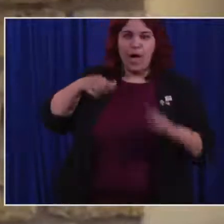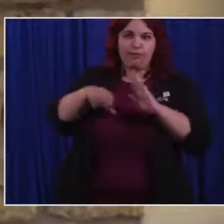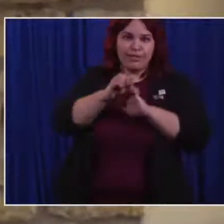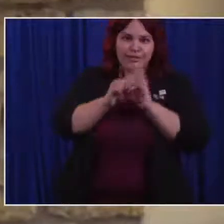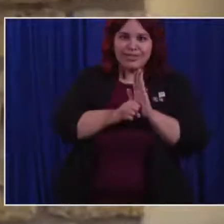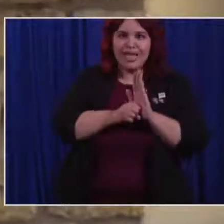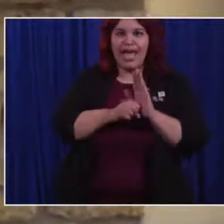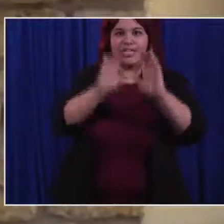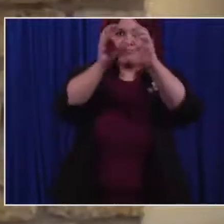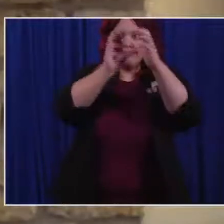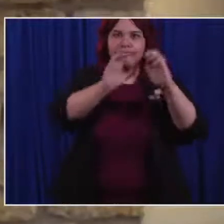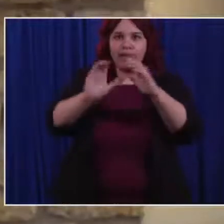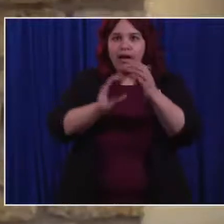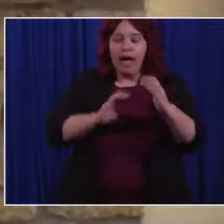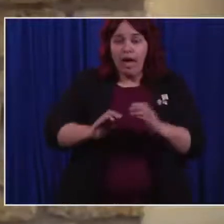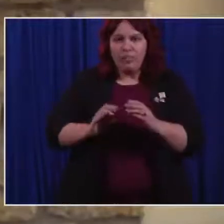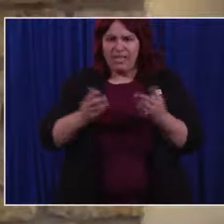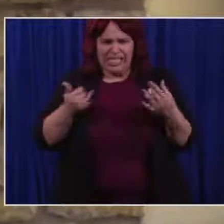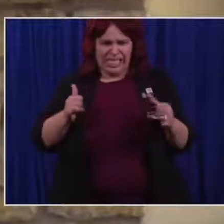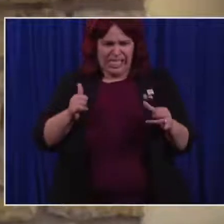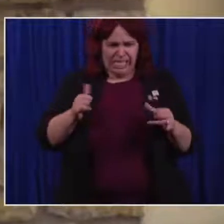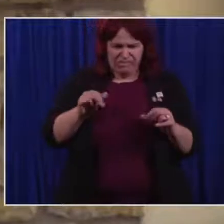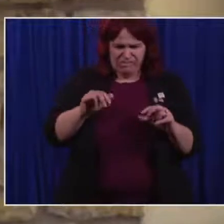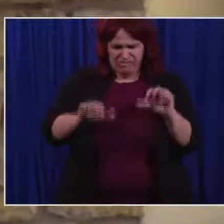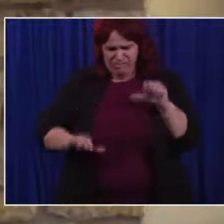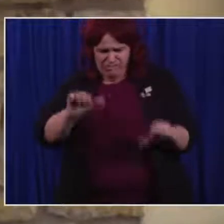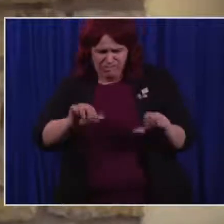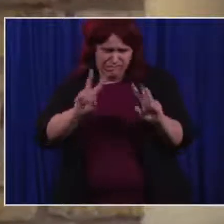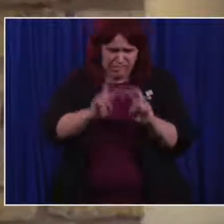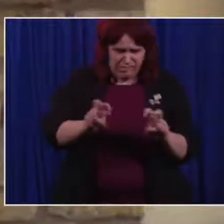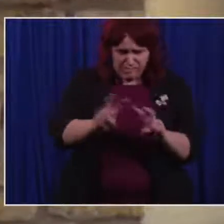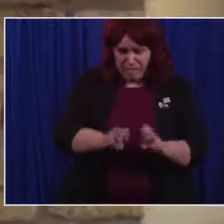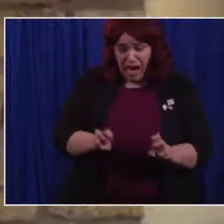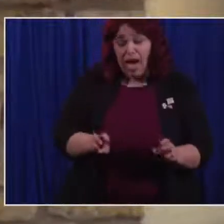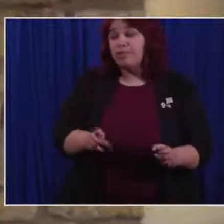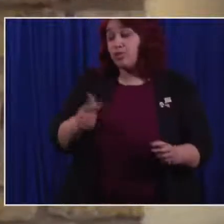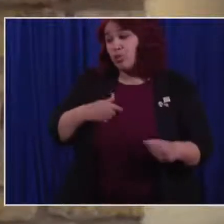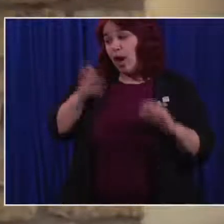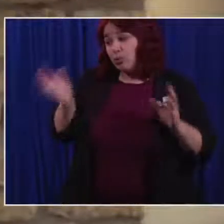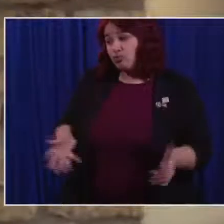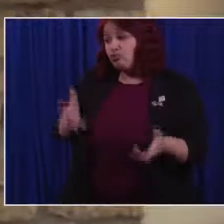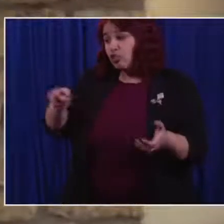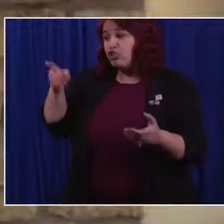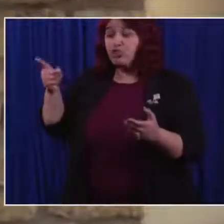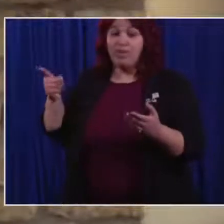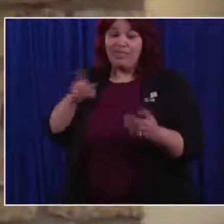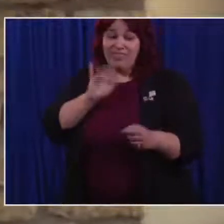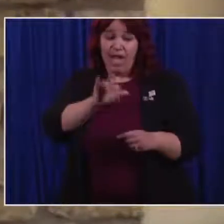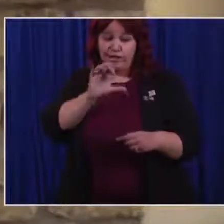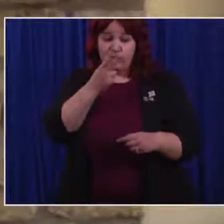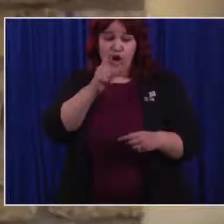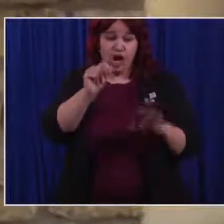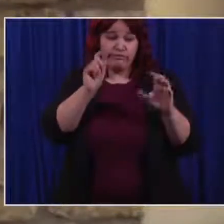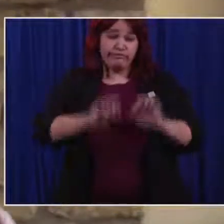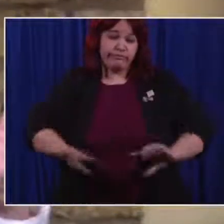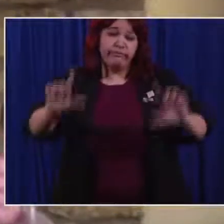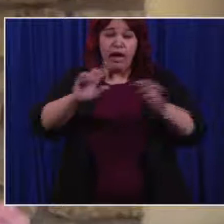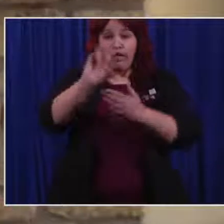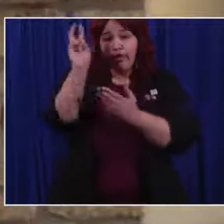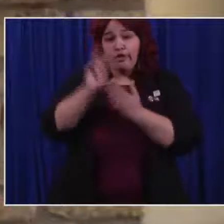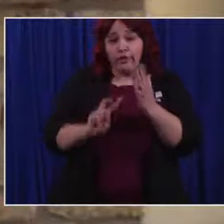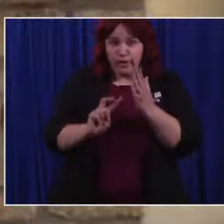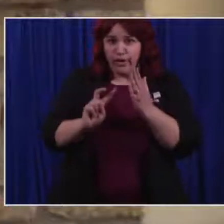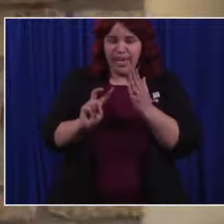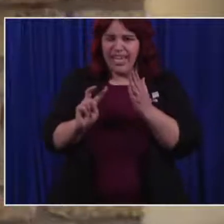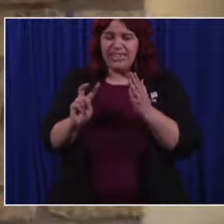and it's something we look at every day. And we talk to our health commissioners, and we talk about, why is one county